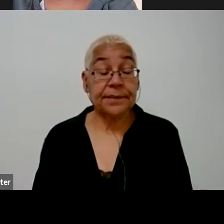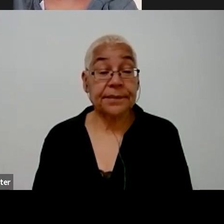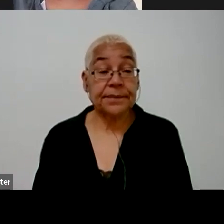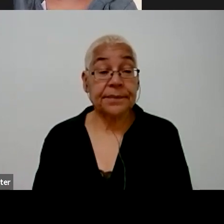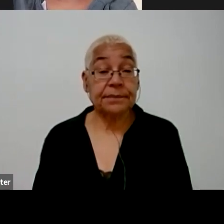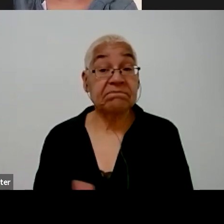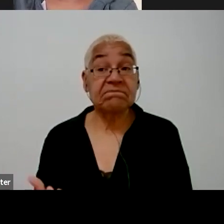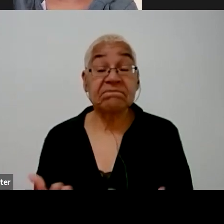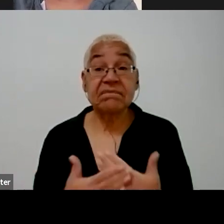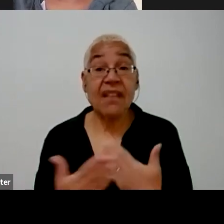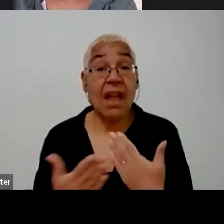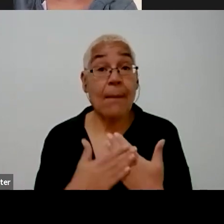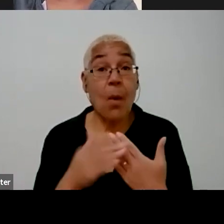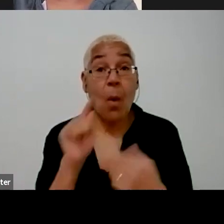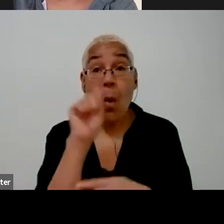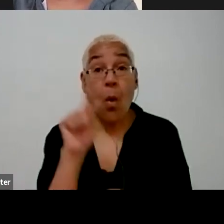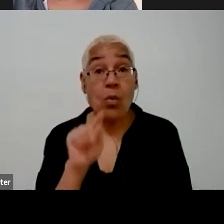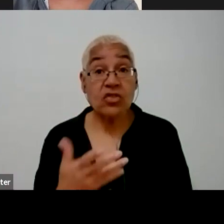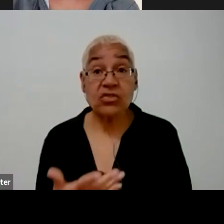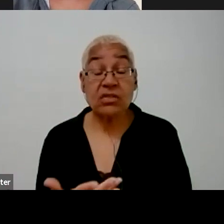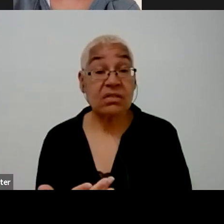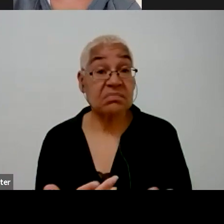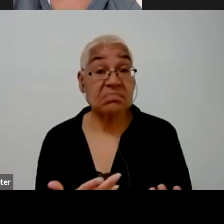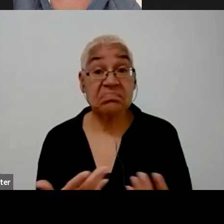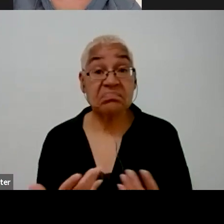Any more questions?